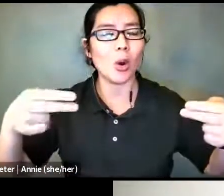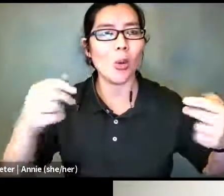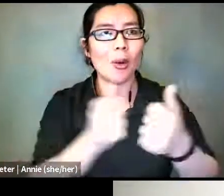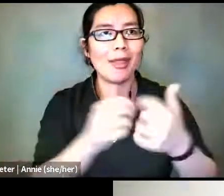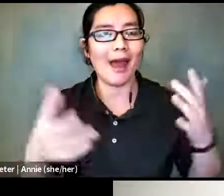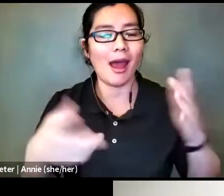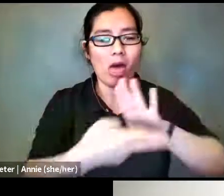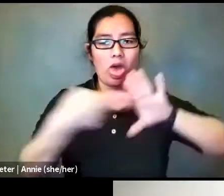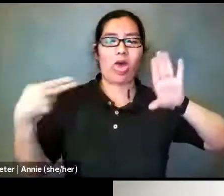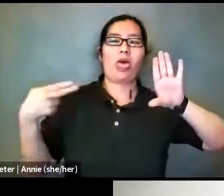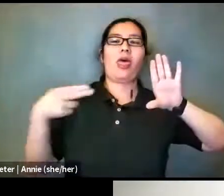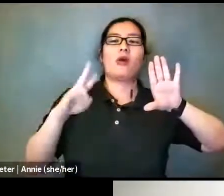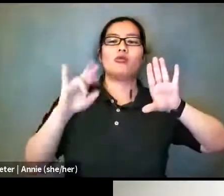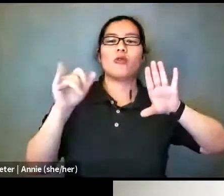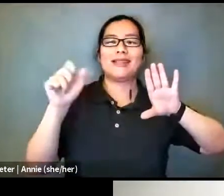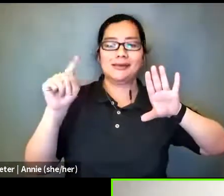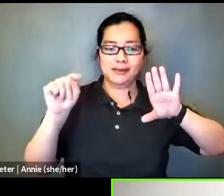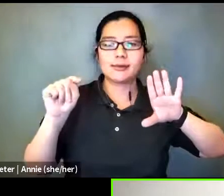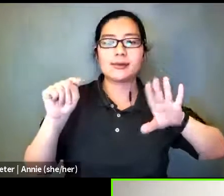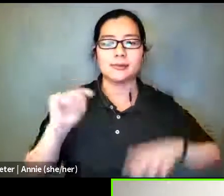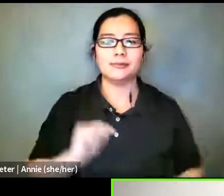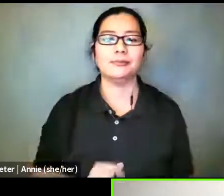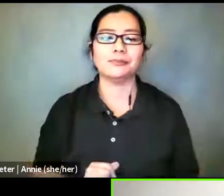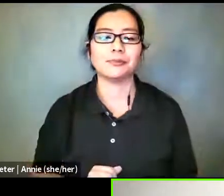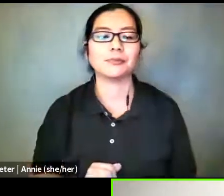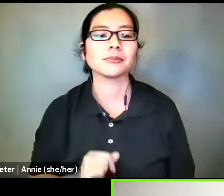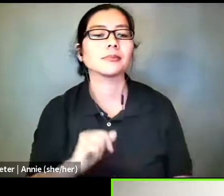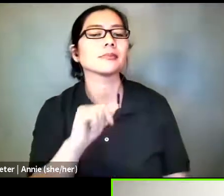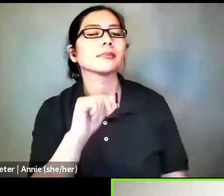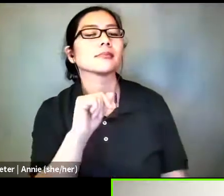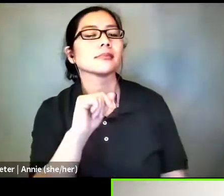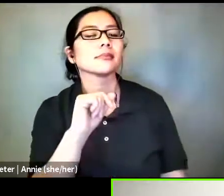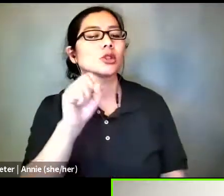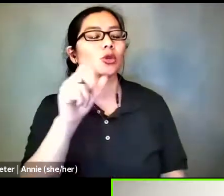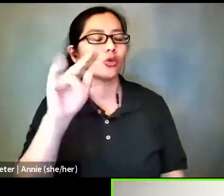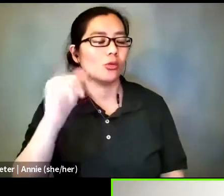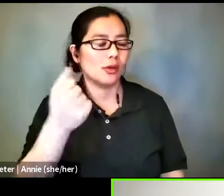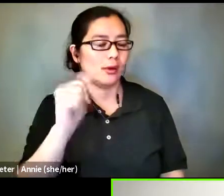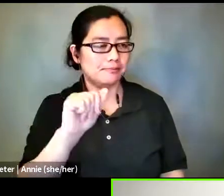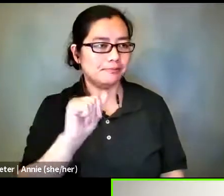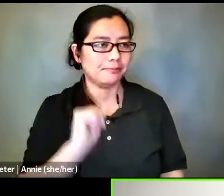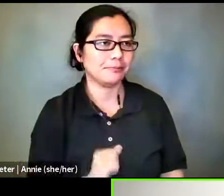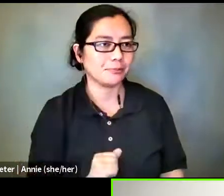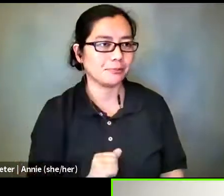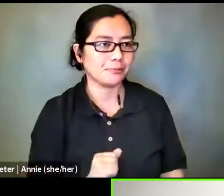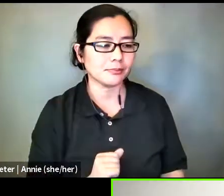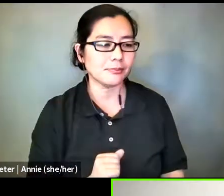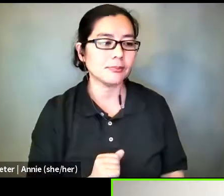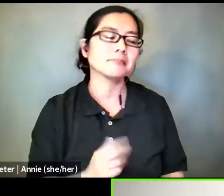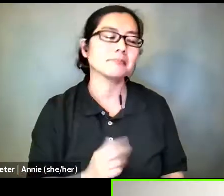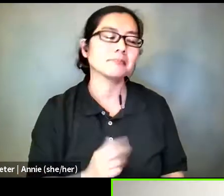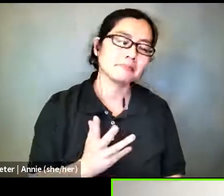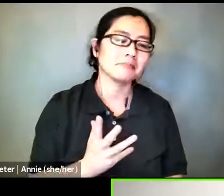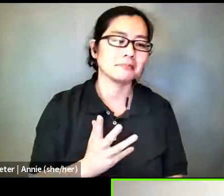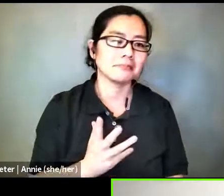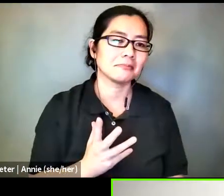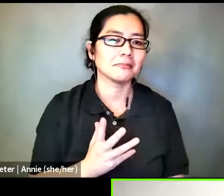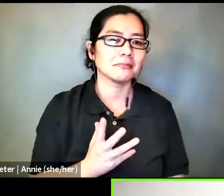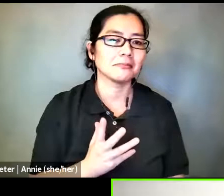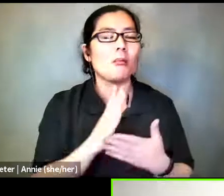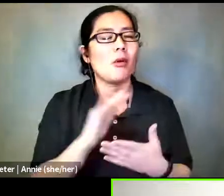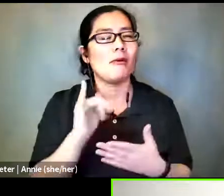participating. Mm-hmm. I think part of that is, well, a couple of things. One